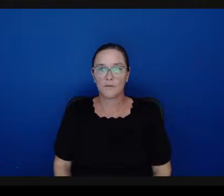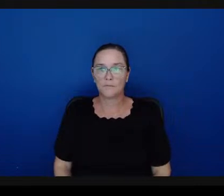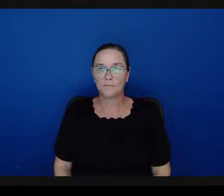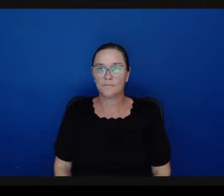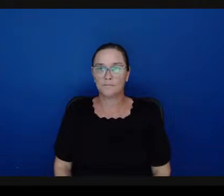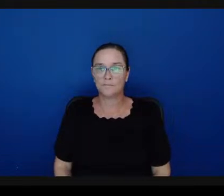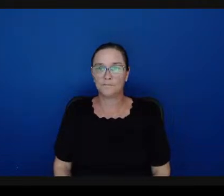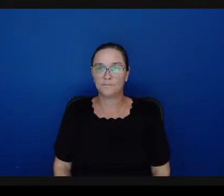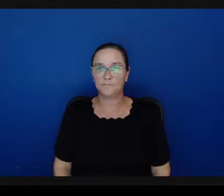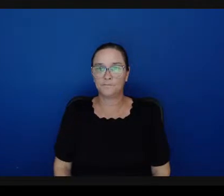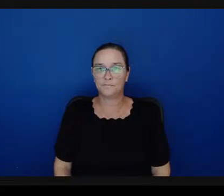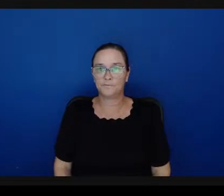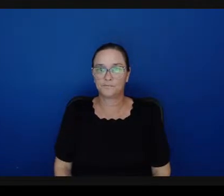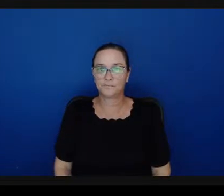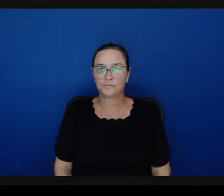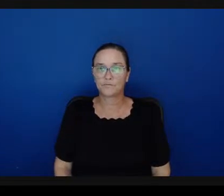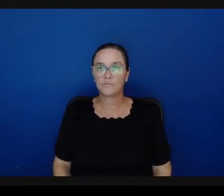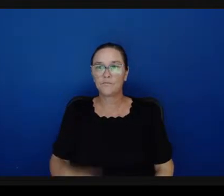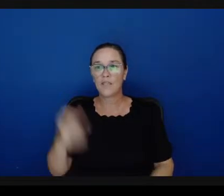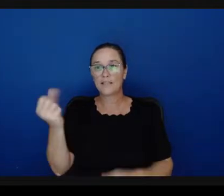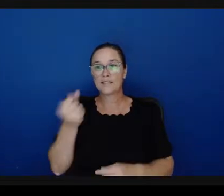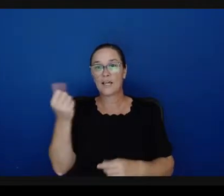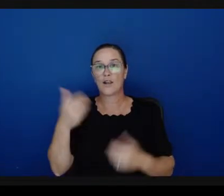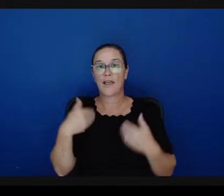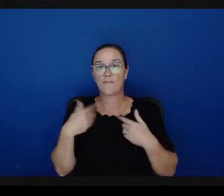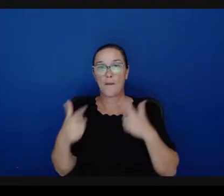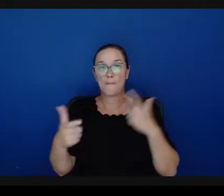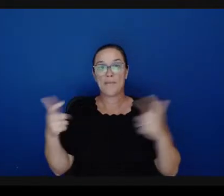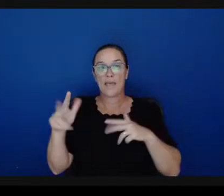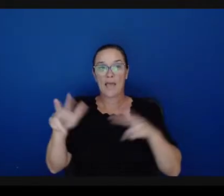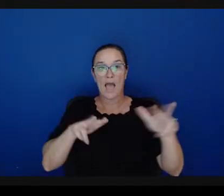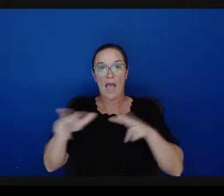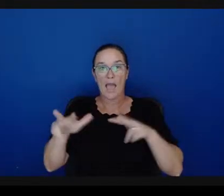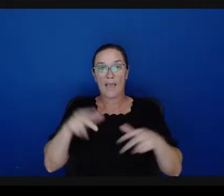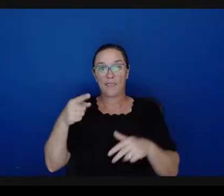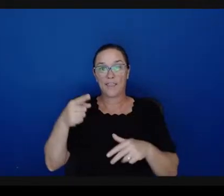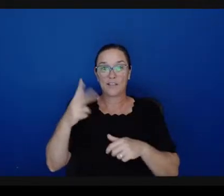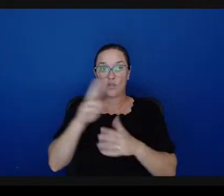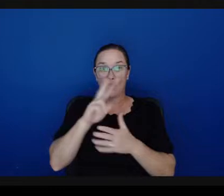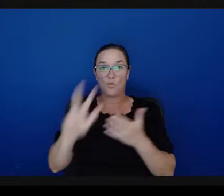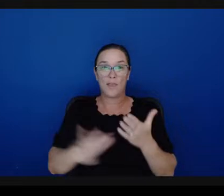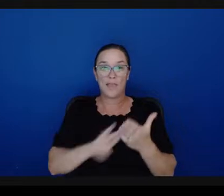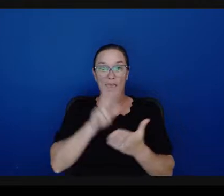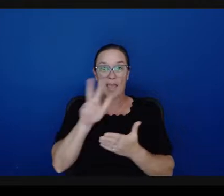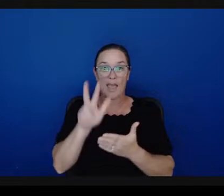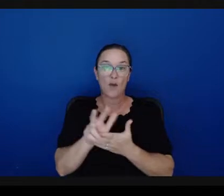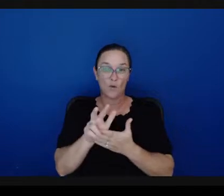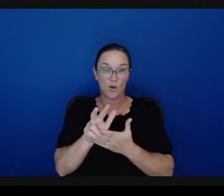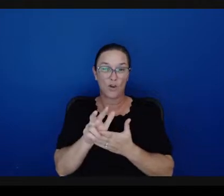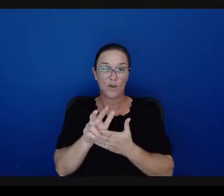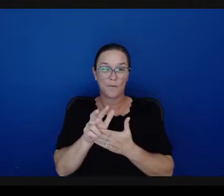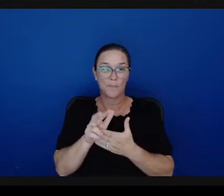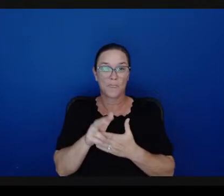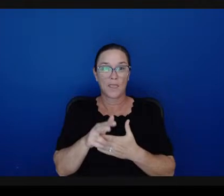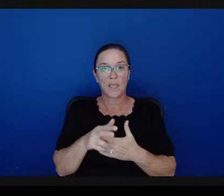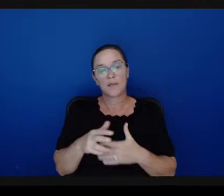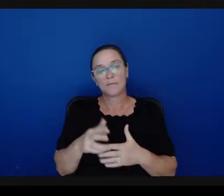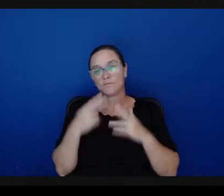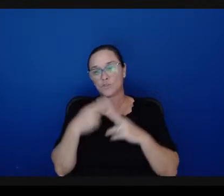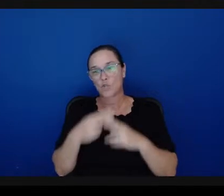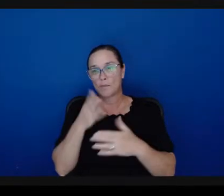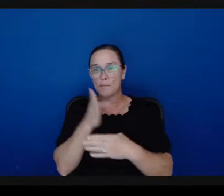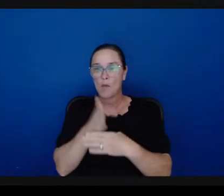Also on Saturday, there is a big hike. This is a 3-hour estimated hike. It's rated as a moderate, so if you have